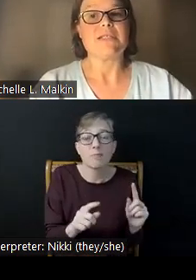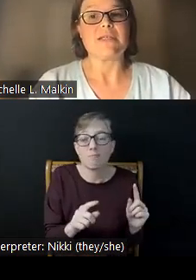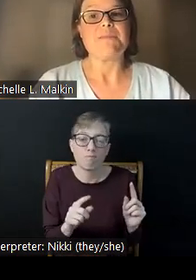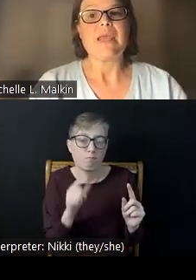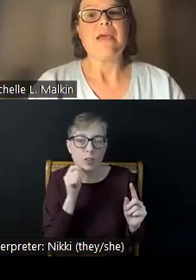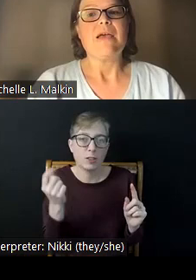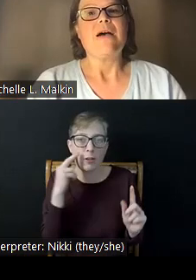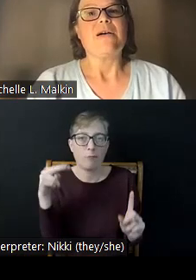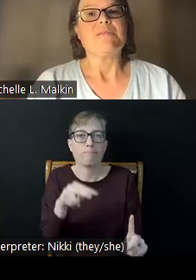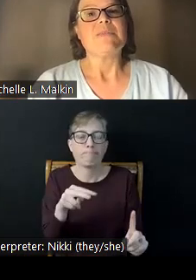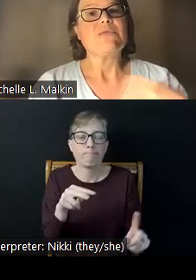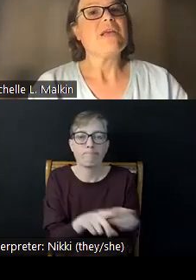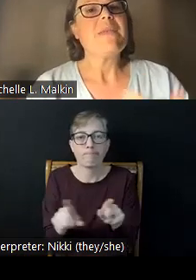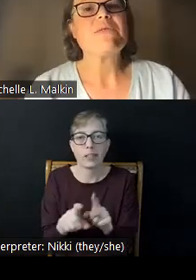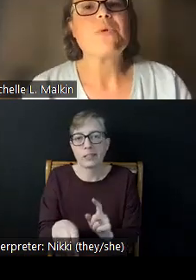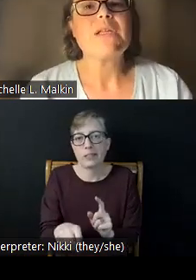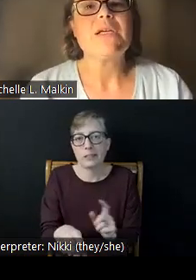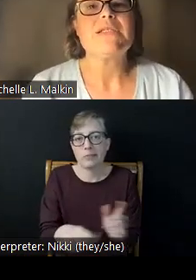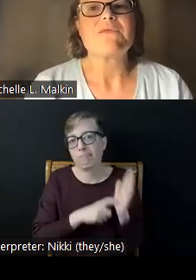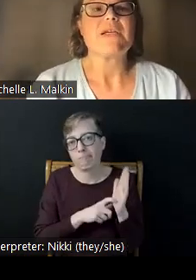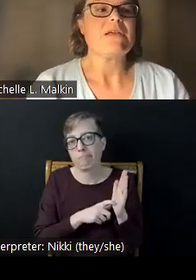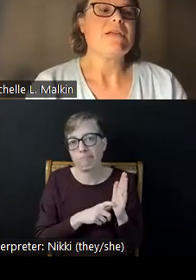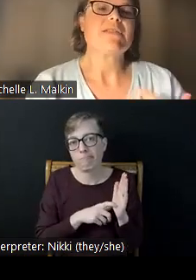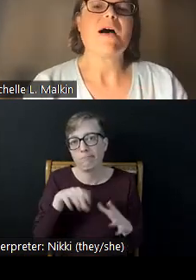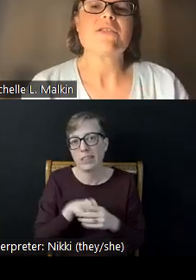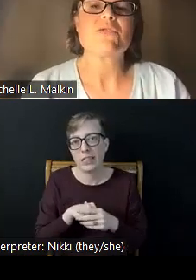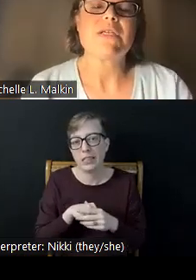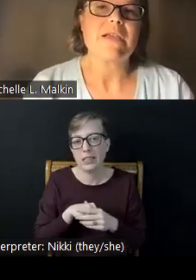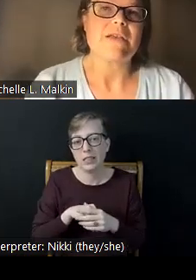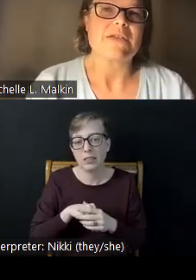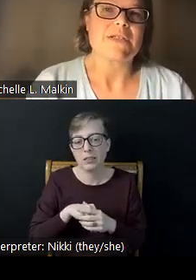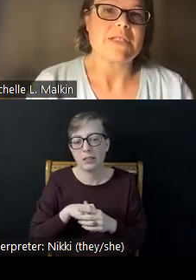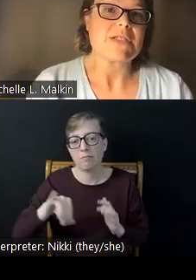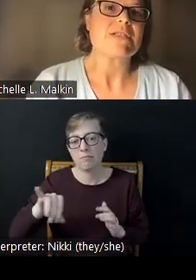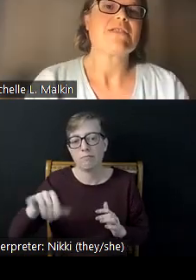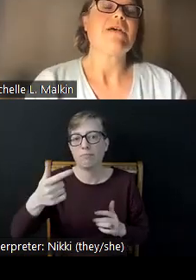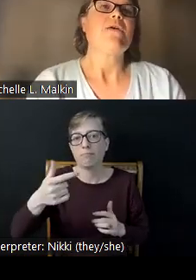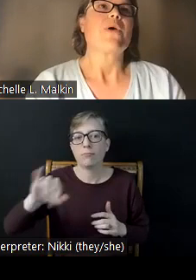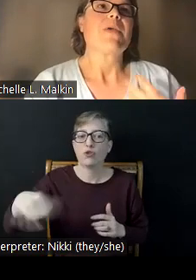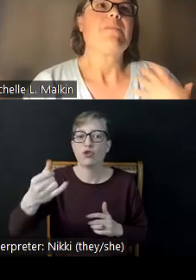CJ system. So that makes it really different. It is not treated like other